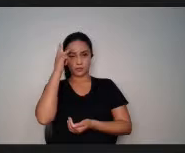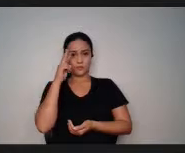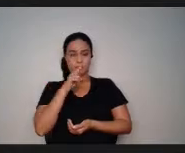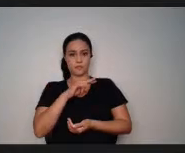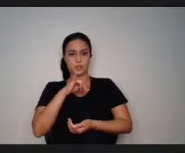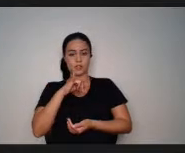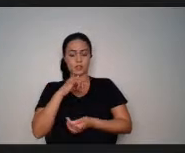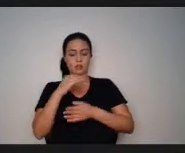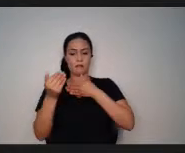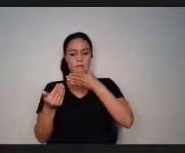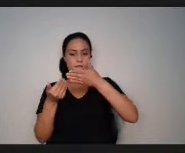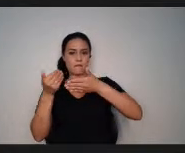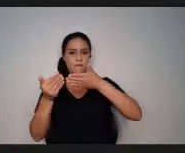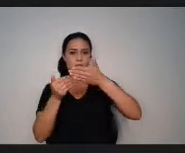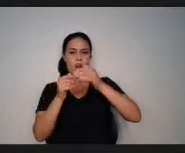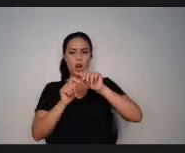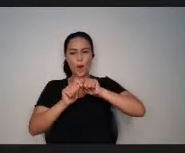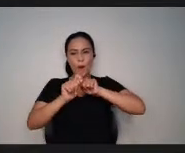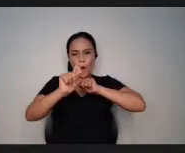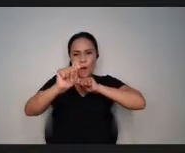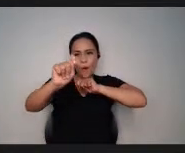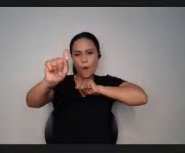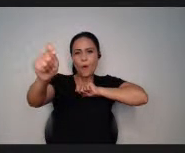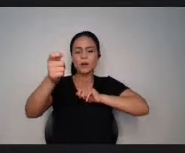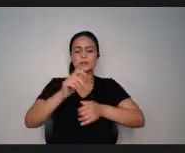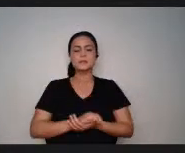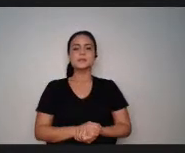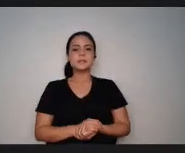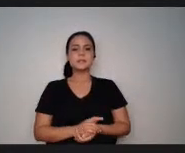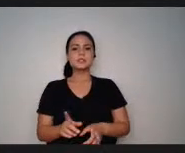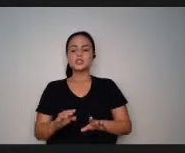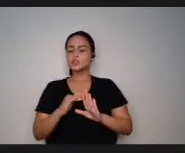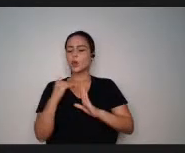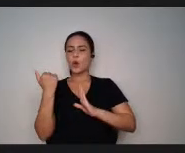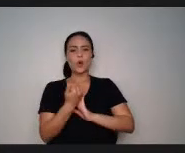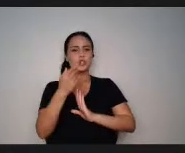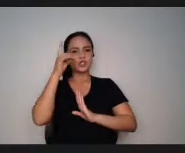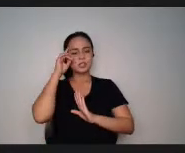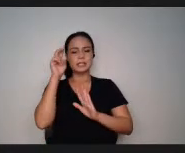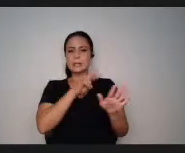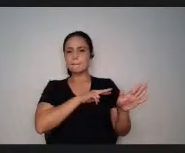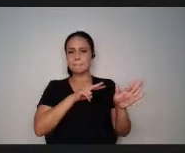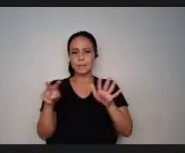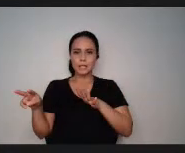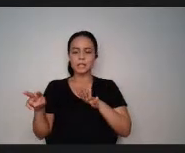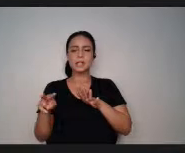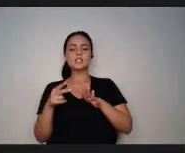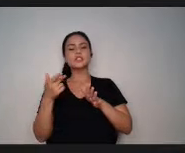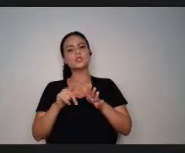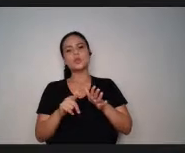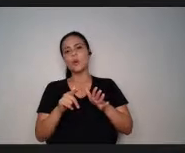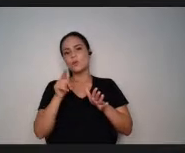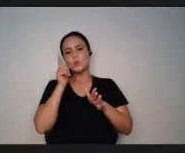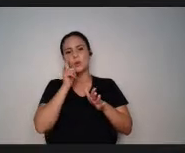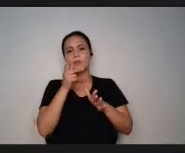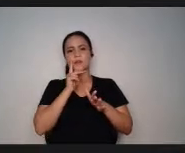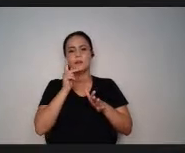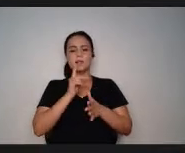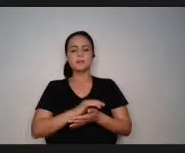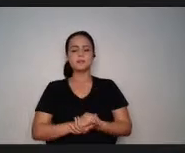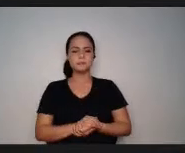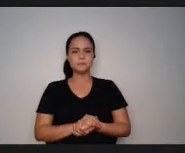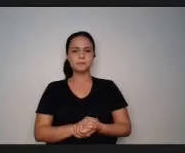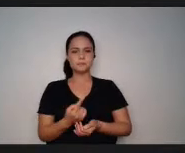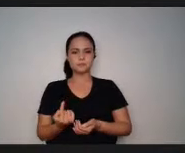we see that they are long work days every day of the week. So we